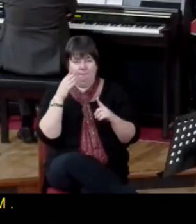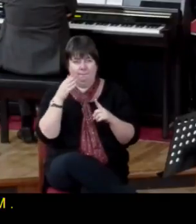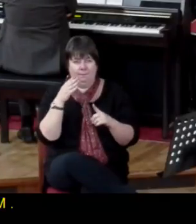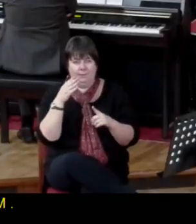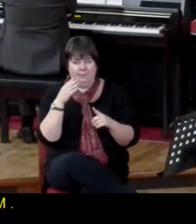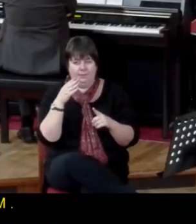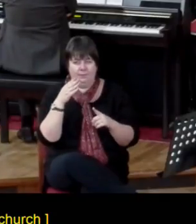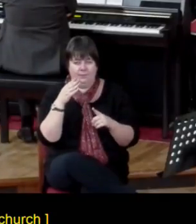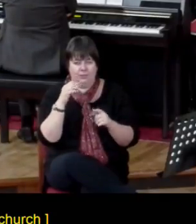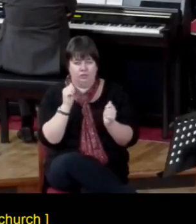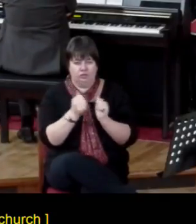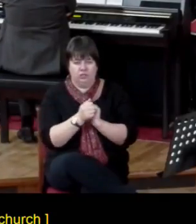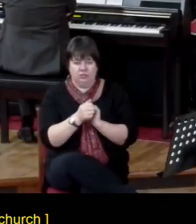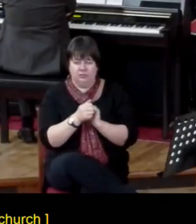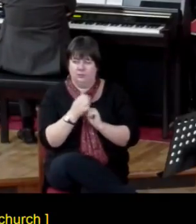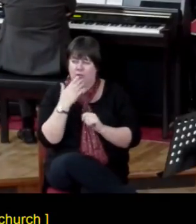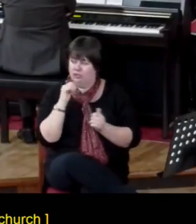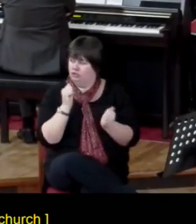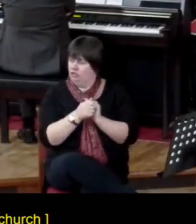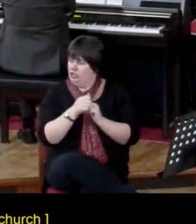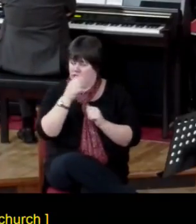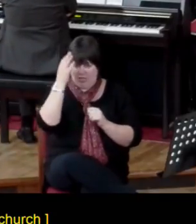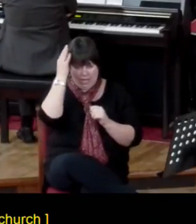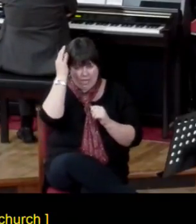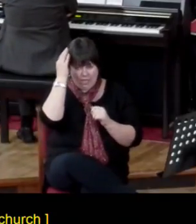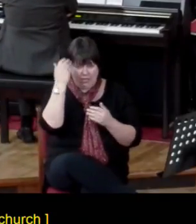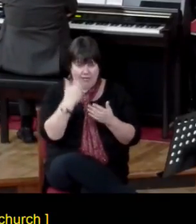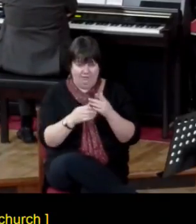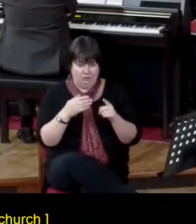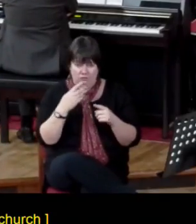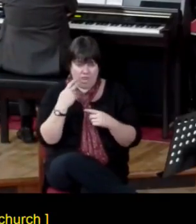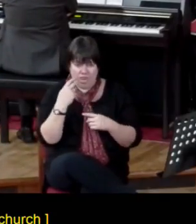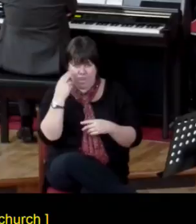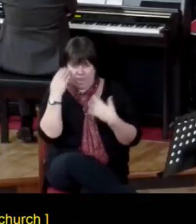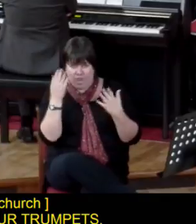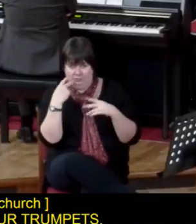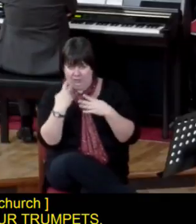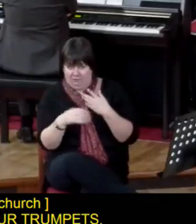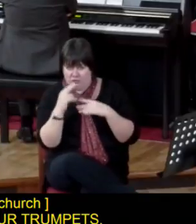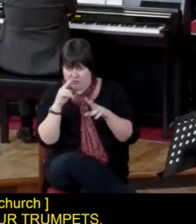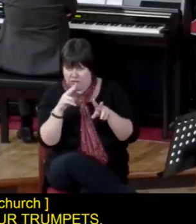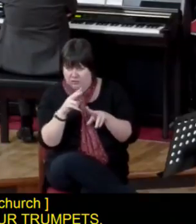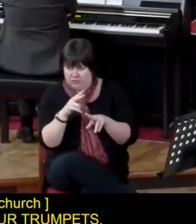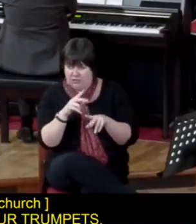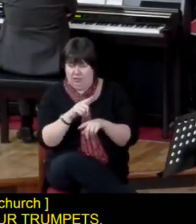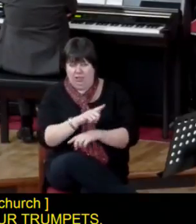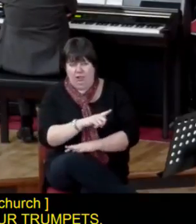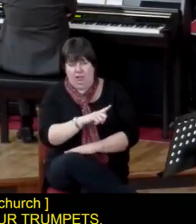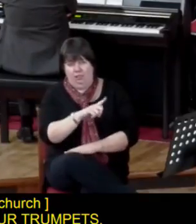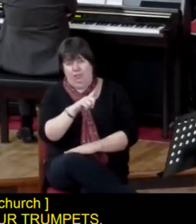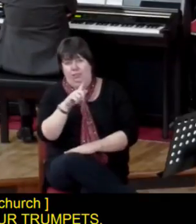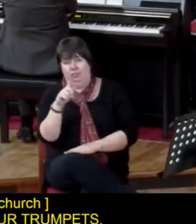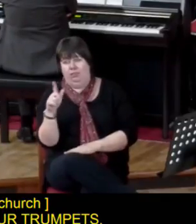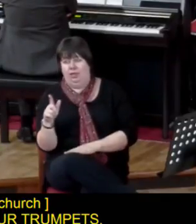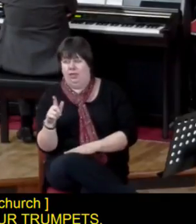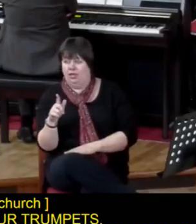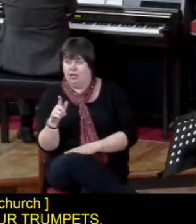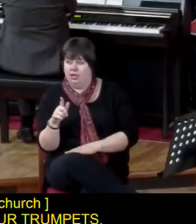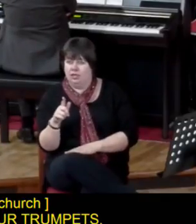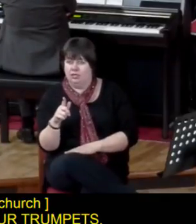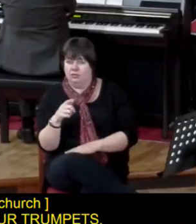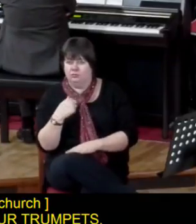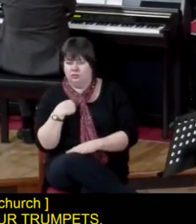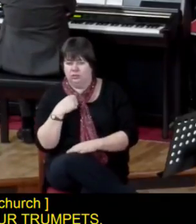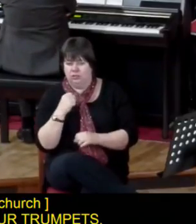changed my hairstyle. Imagine that. That was crazy, wasn't it, boys and girls? Later in the day, Later in the day,